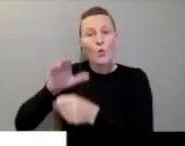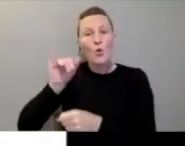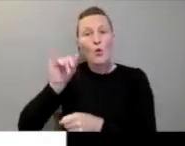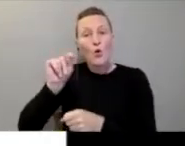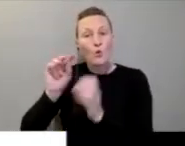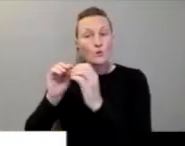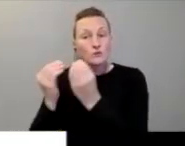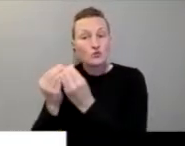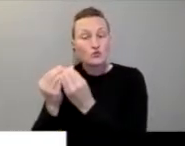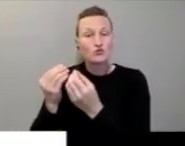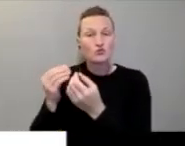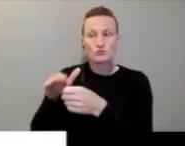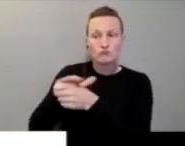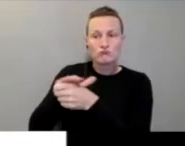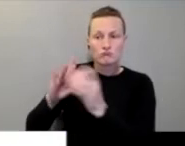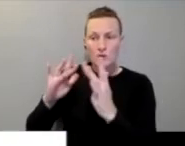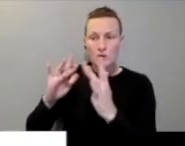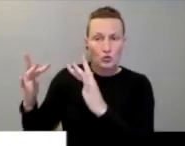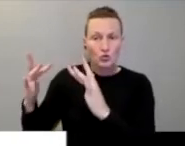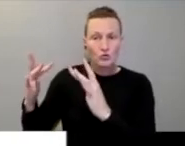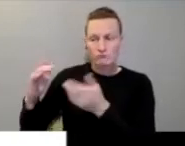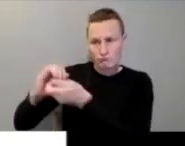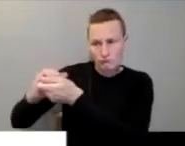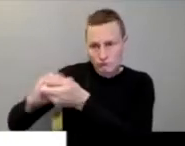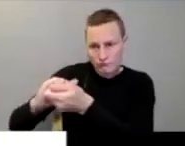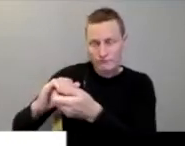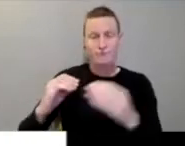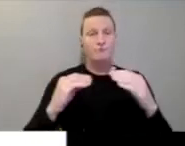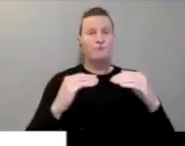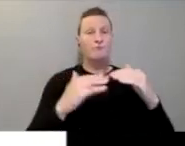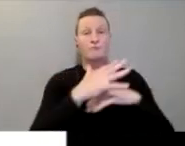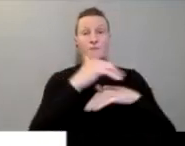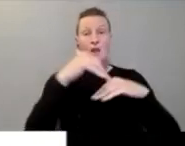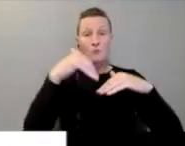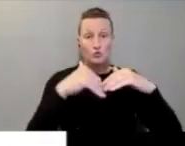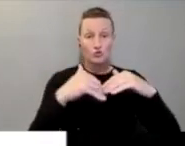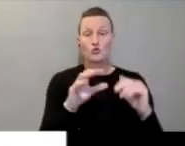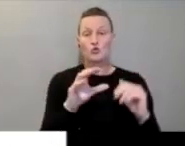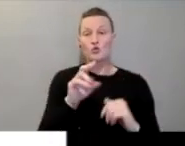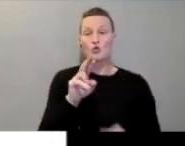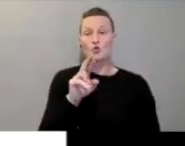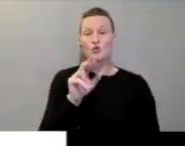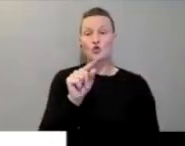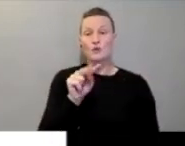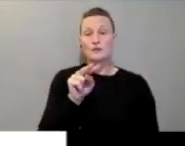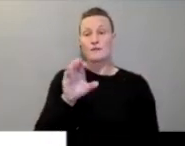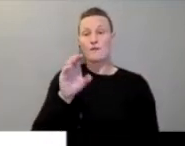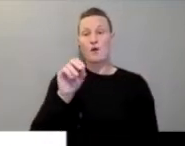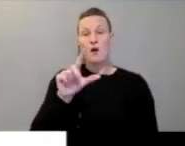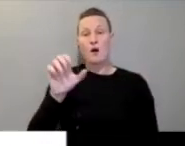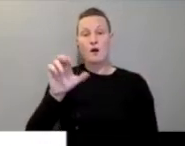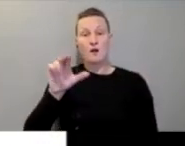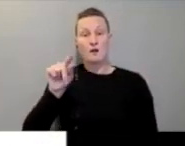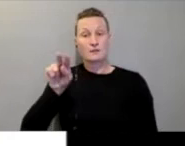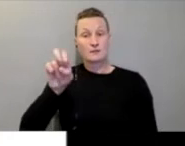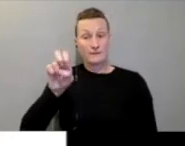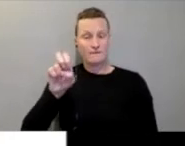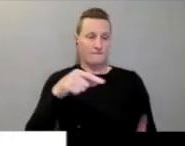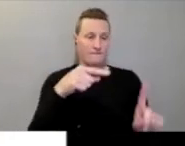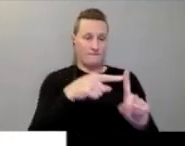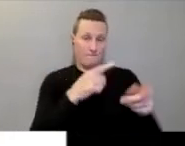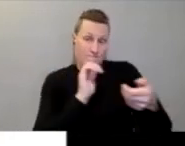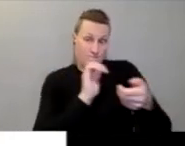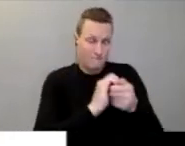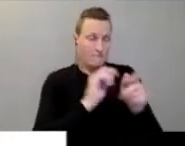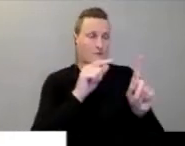We're working with the Aboriginal Curatorial Collective on getting the call out to curators. We're looking